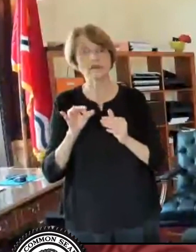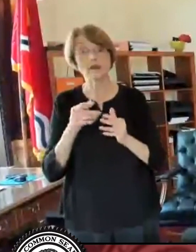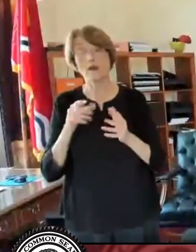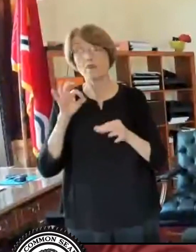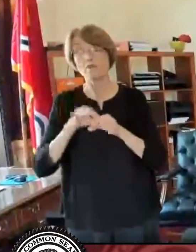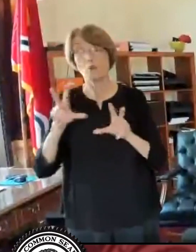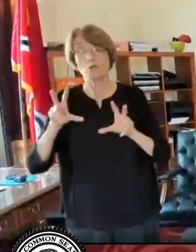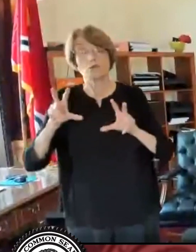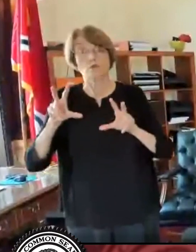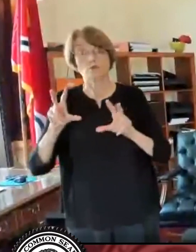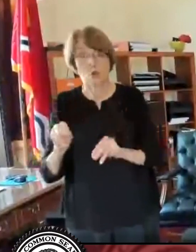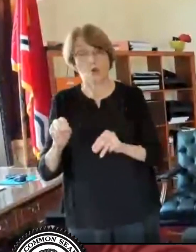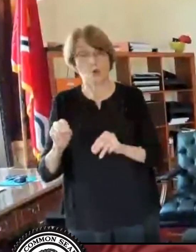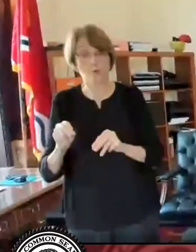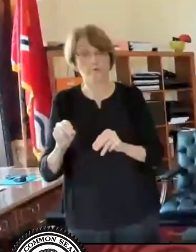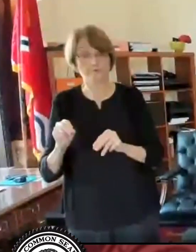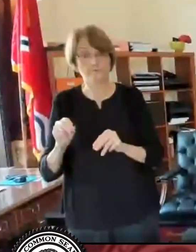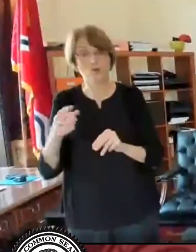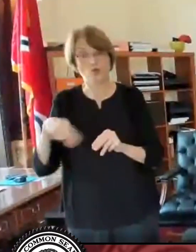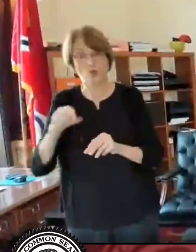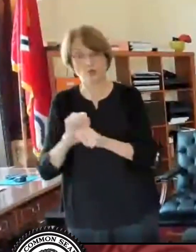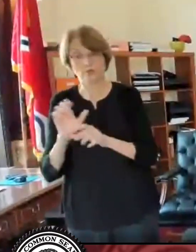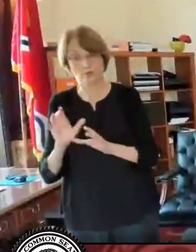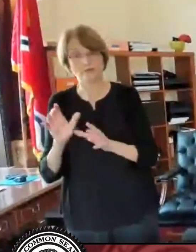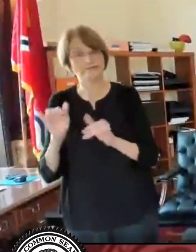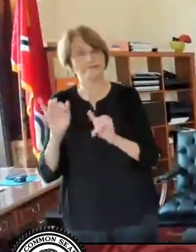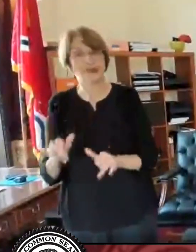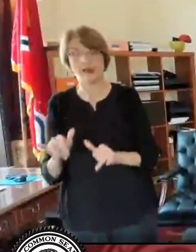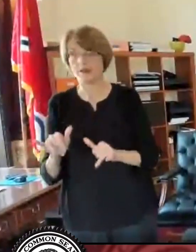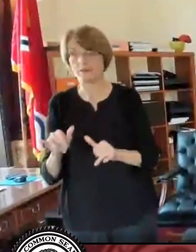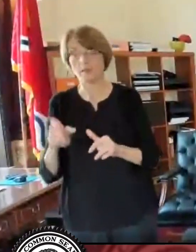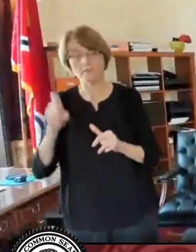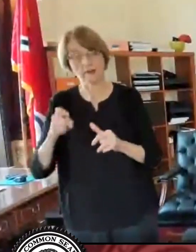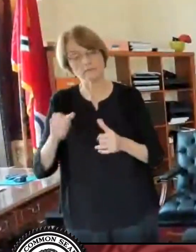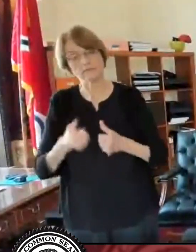employees in other departments would not have that exemption.